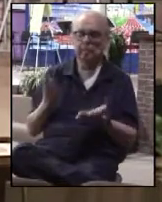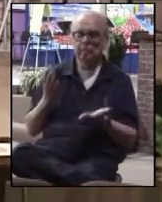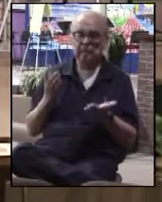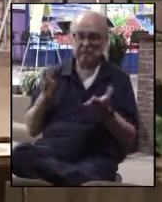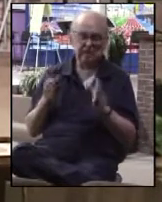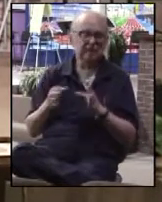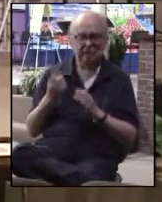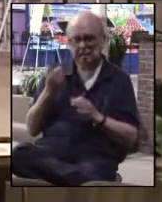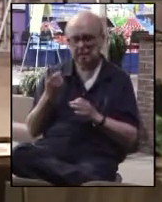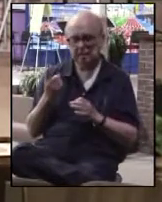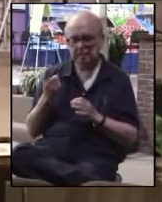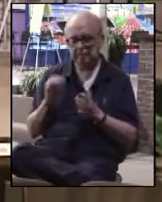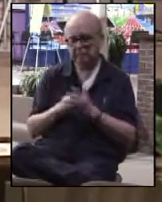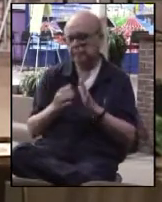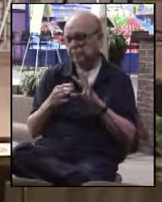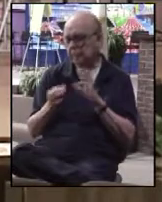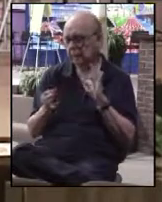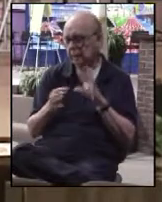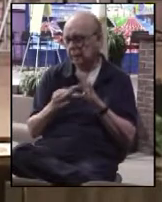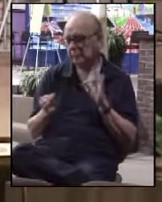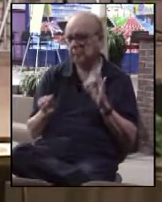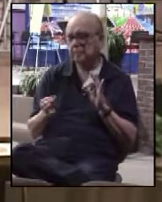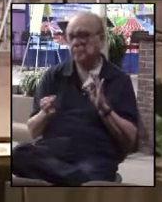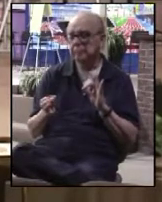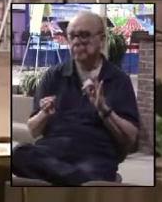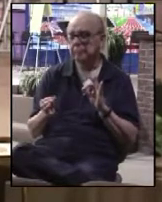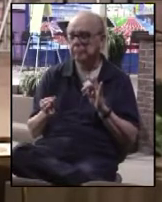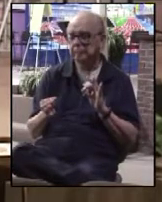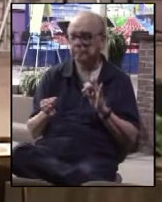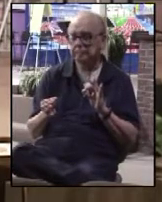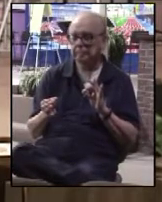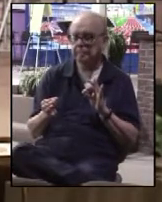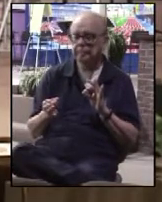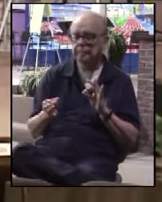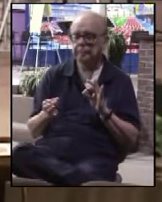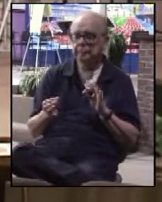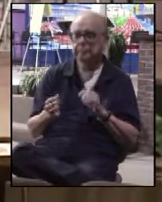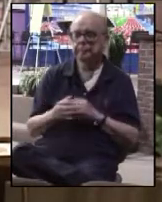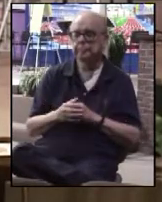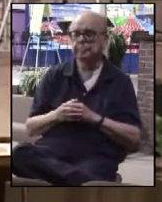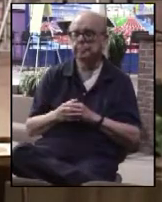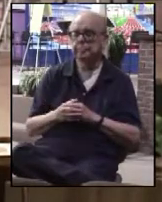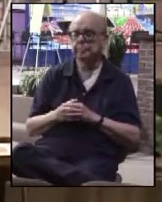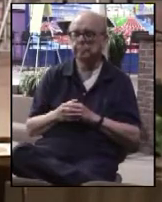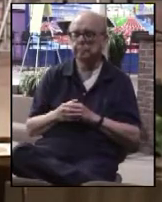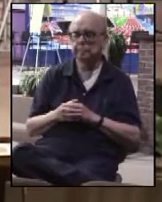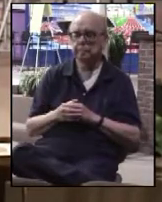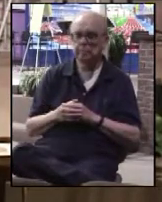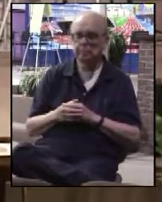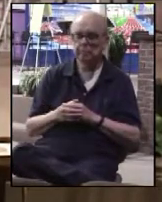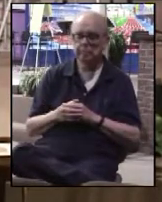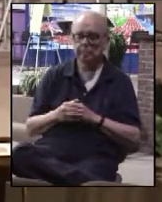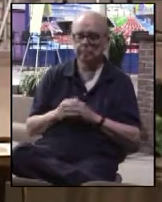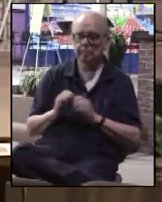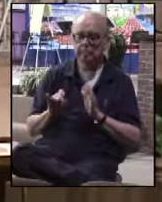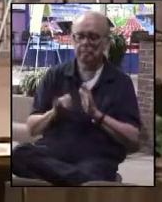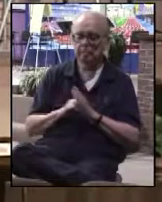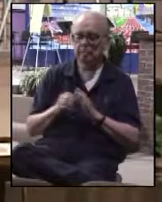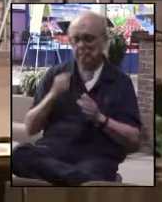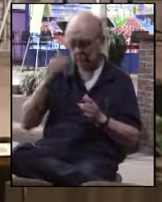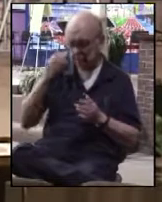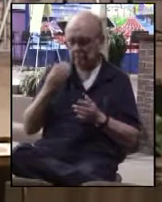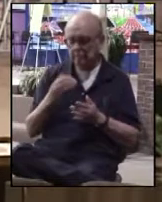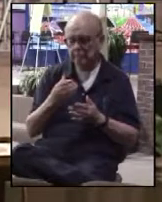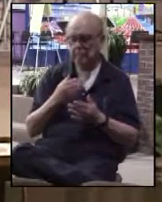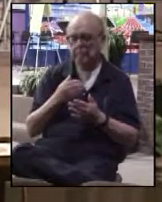to this story the illustration says my son turned